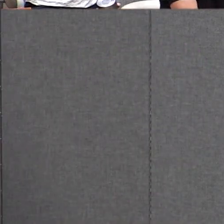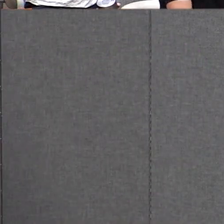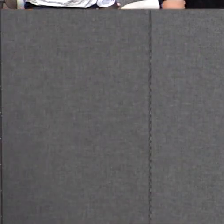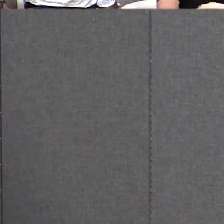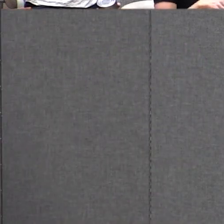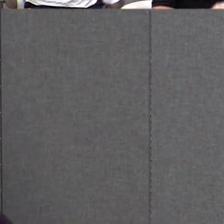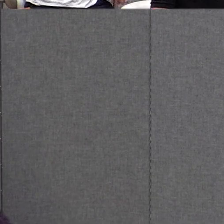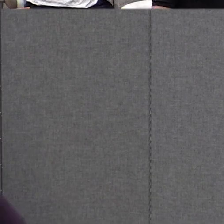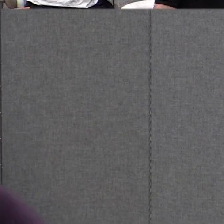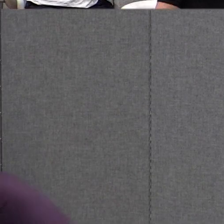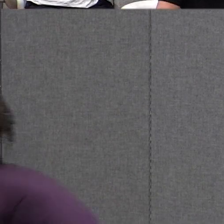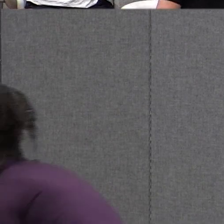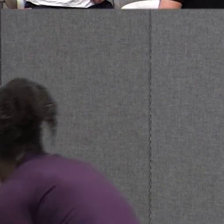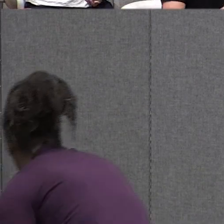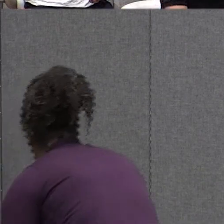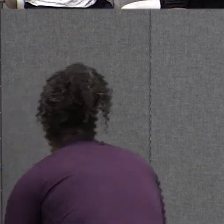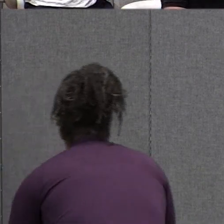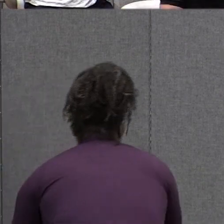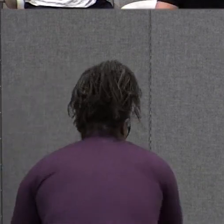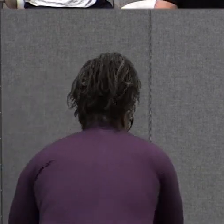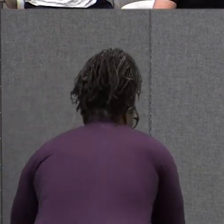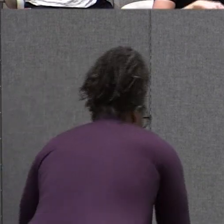Everybody play.